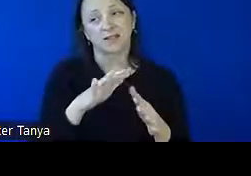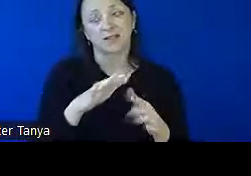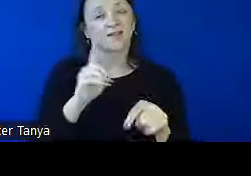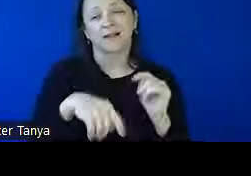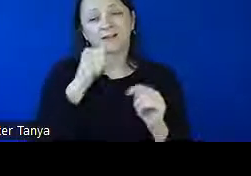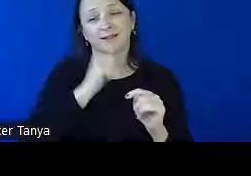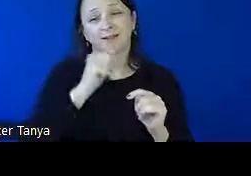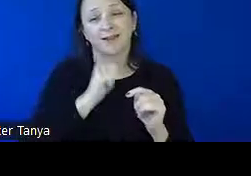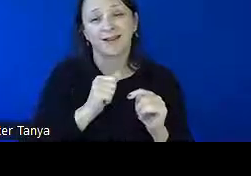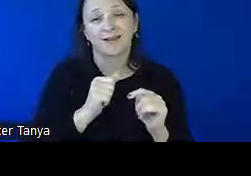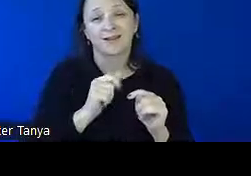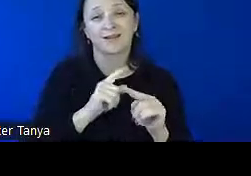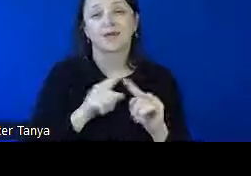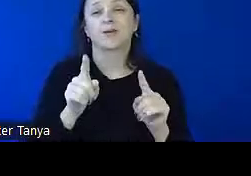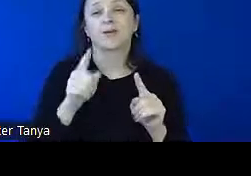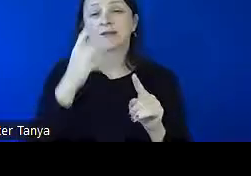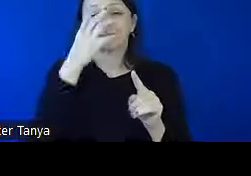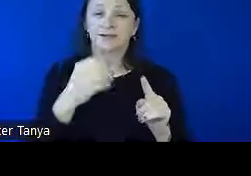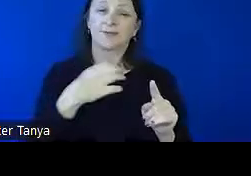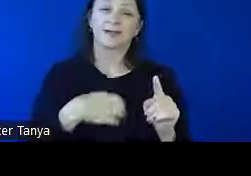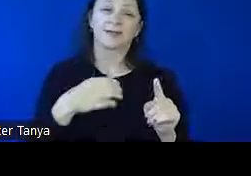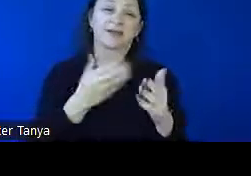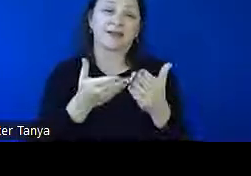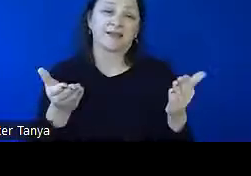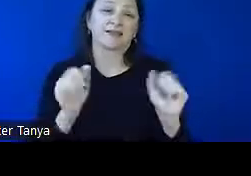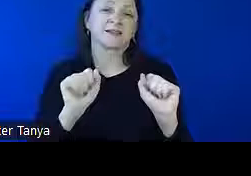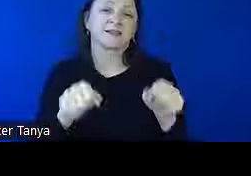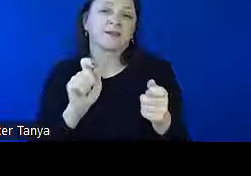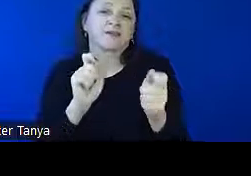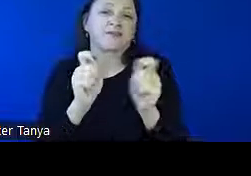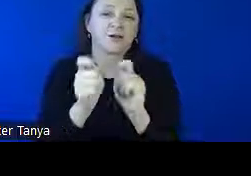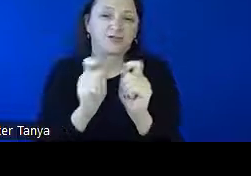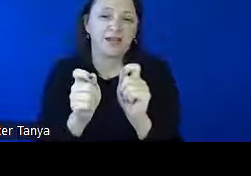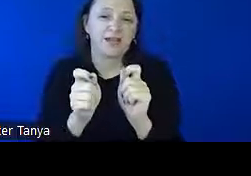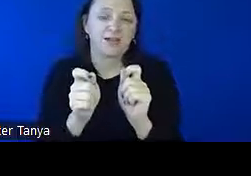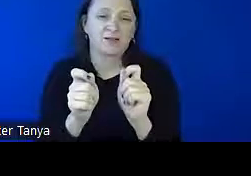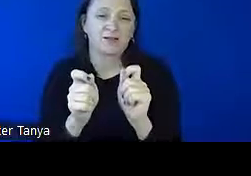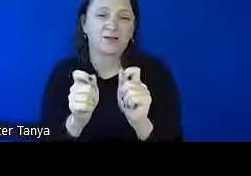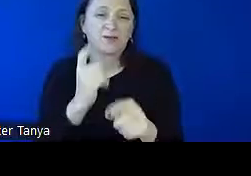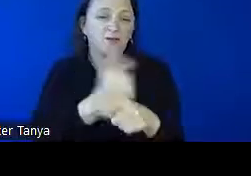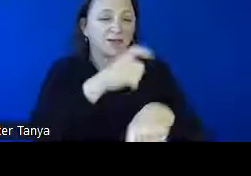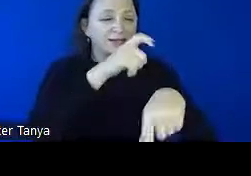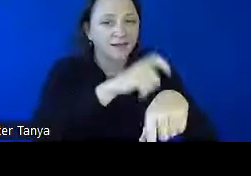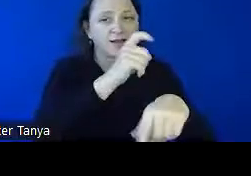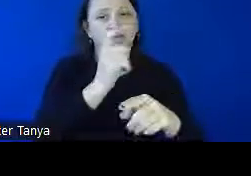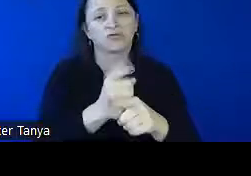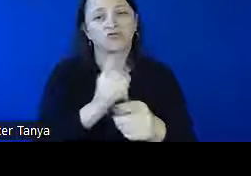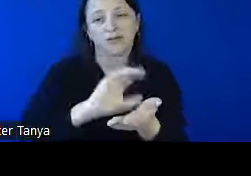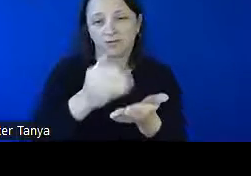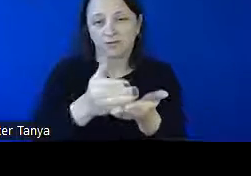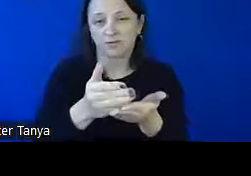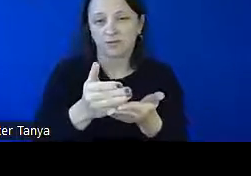intolerable, but lots of the sleep and appetite effects can be moderated with the right timing, the right dose, and the